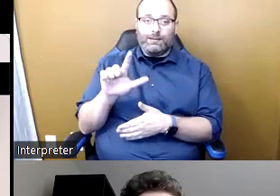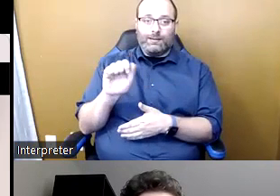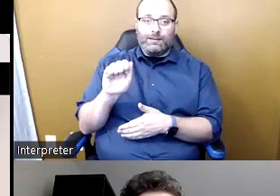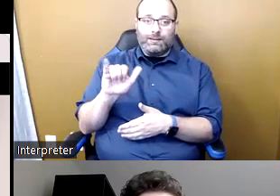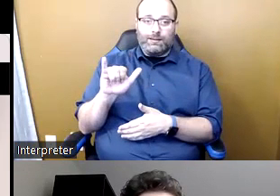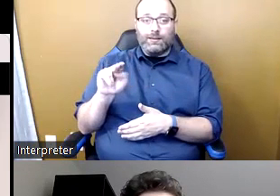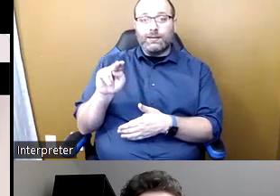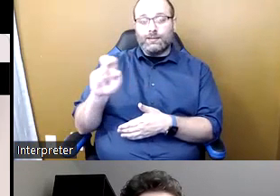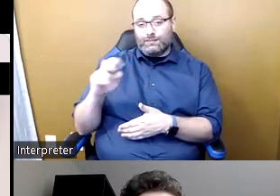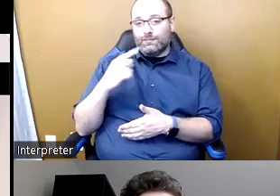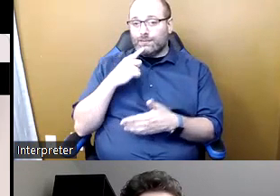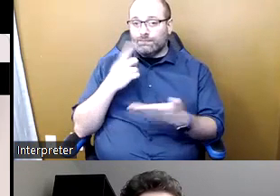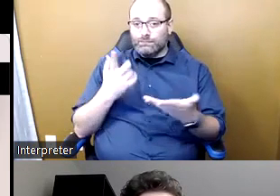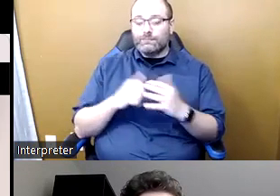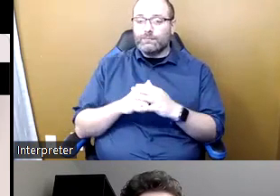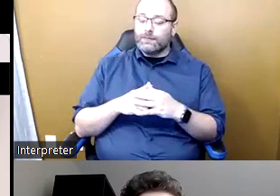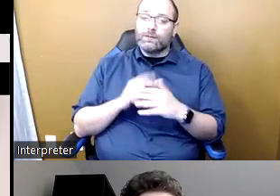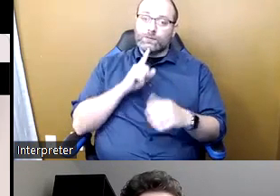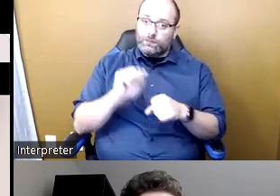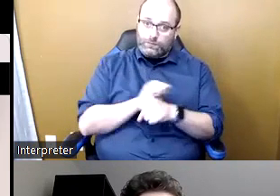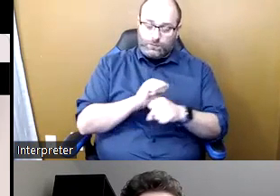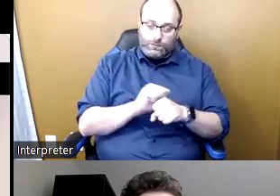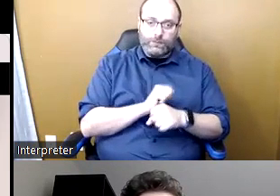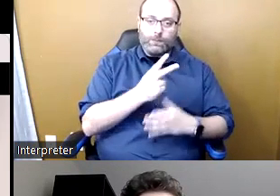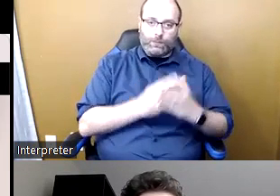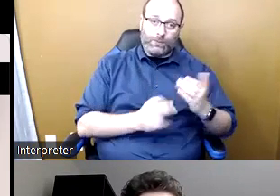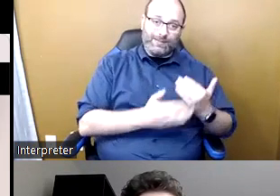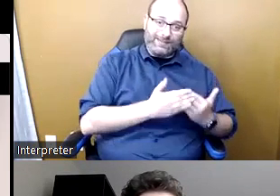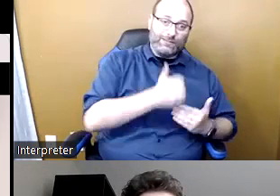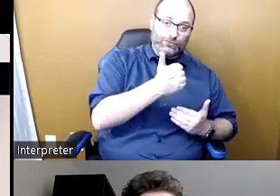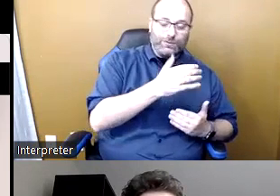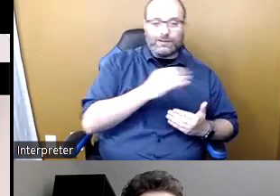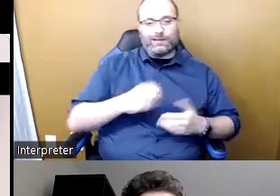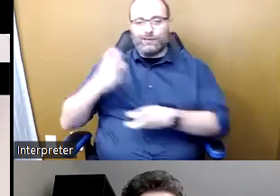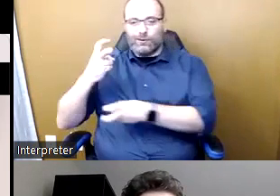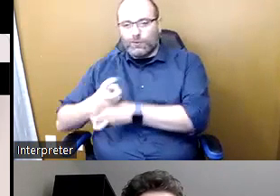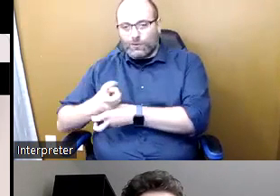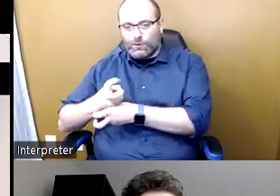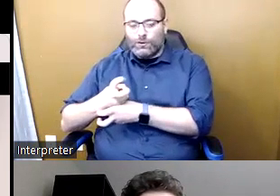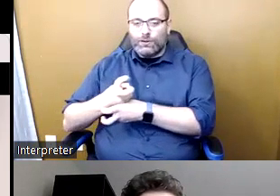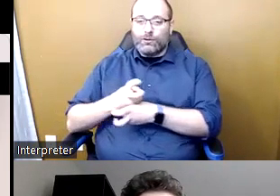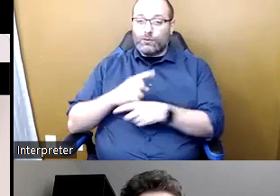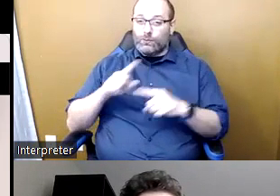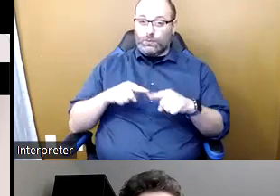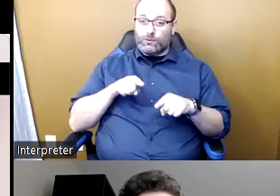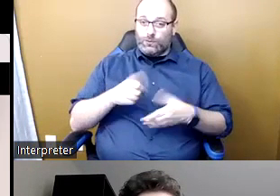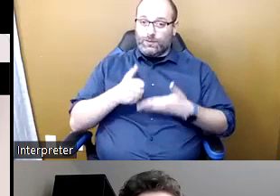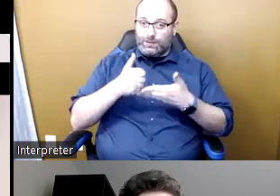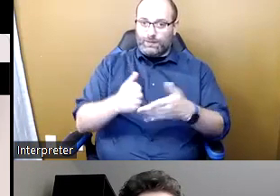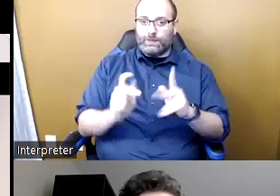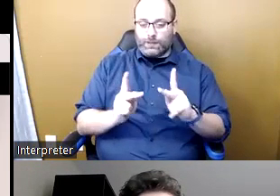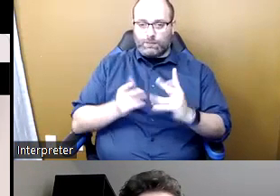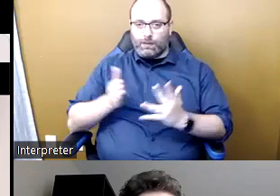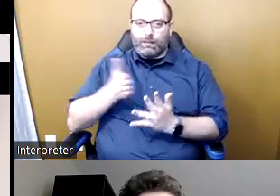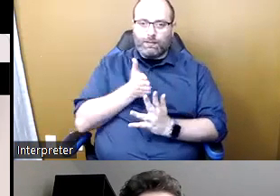is definitely both a lot easier and very difficult when you're assisting people with navigating